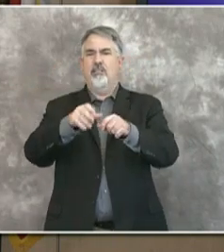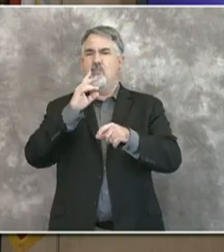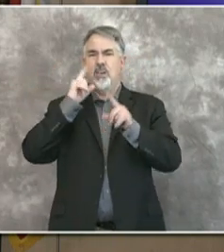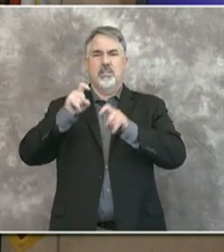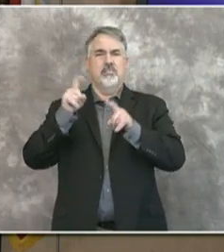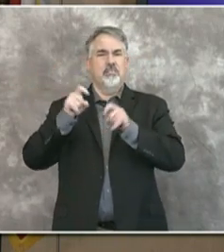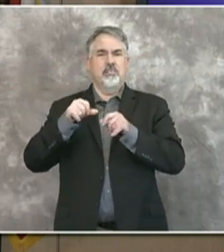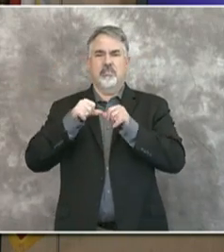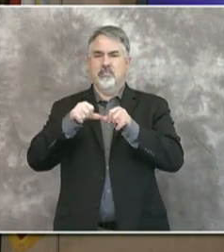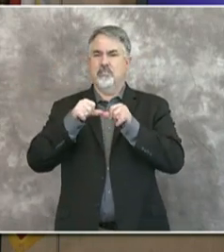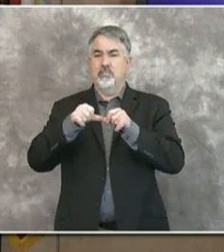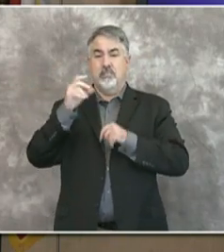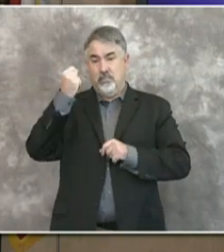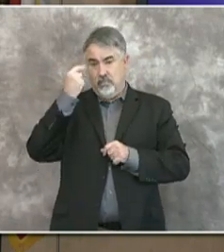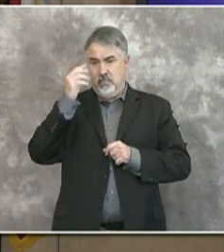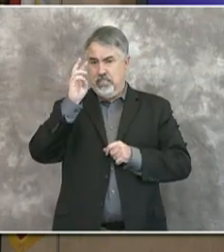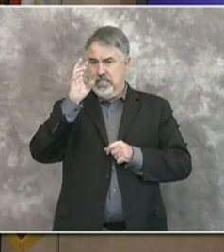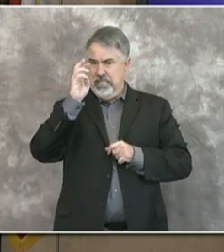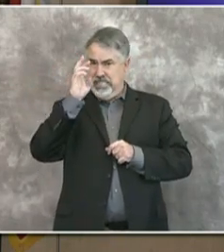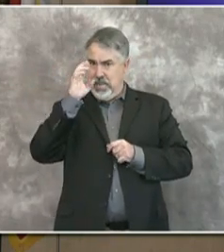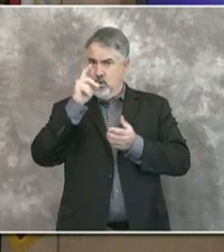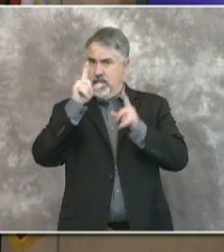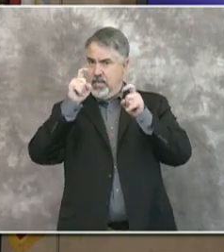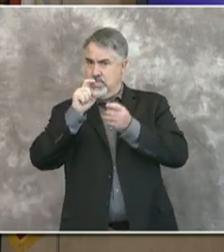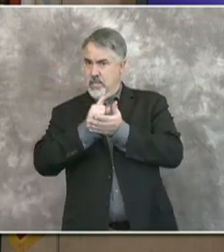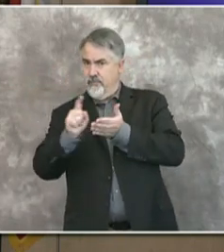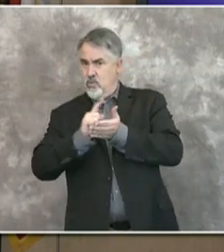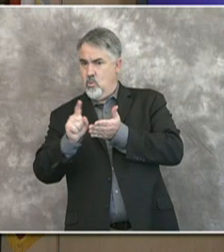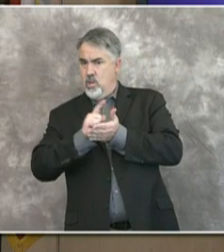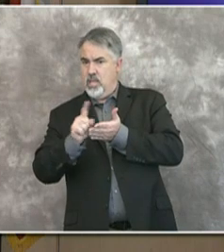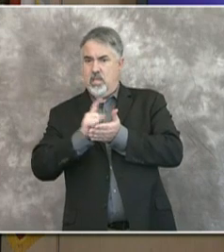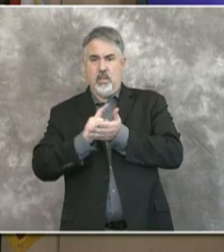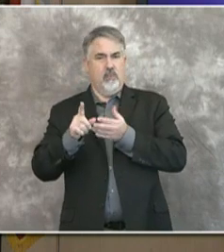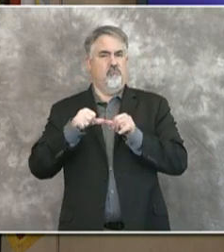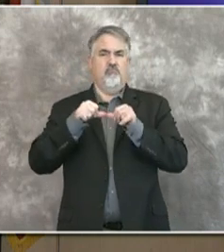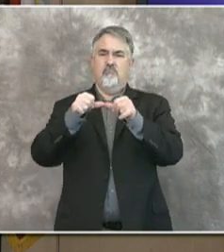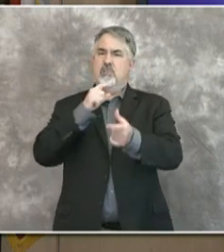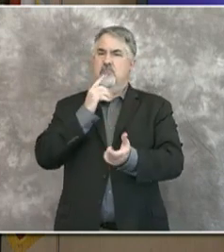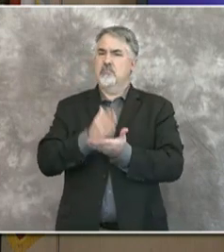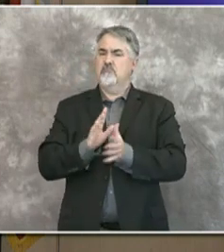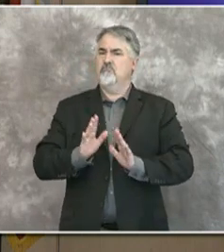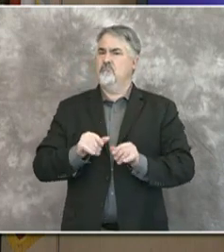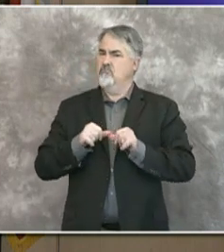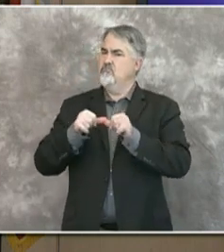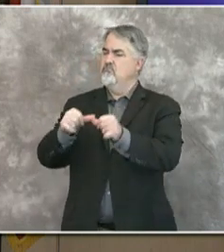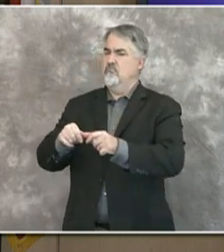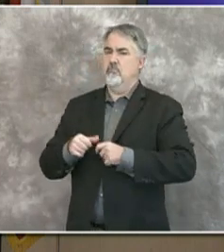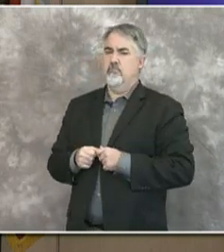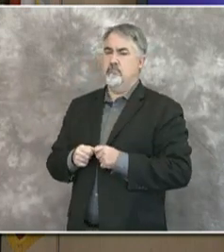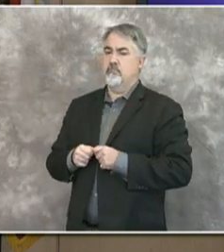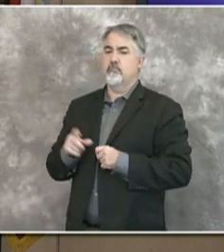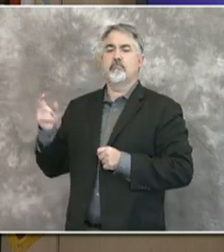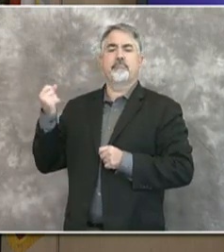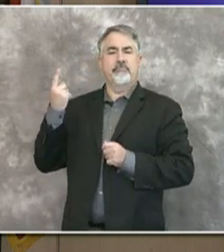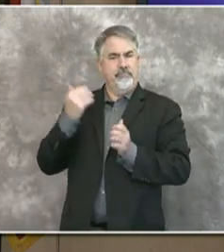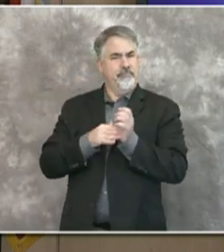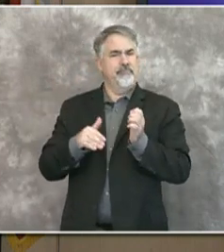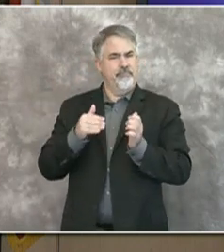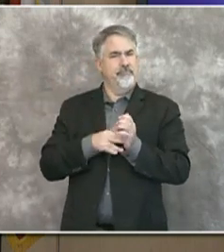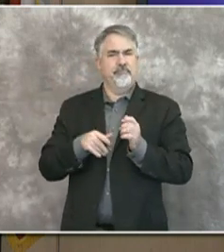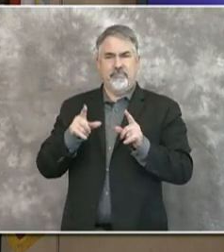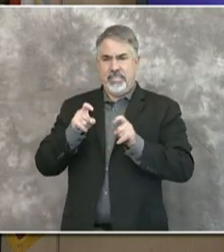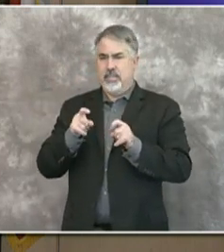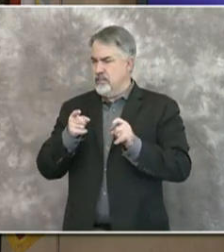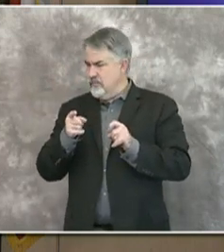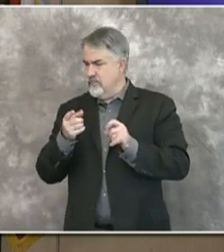week on a ongoing basis. The aim of that is to repeatedly test the individuals who are there. It's